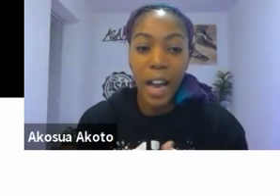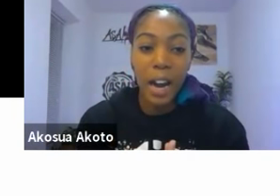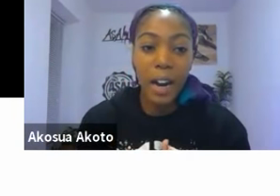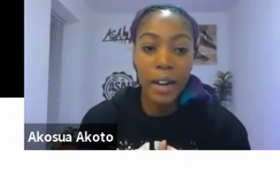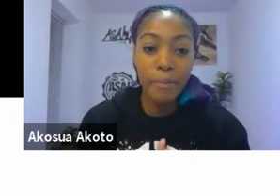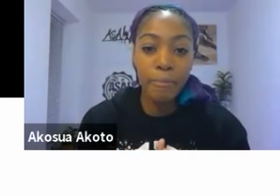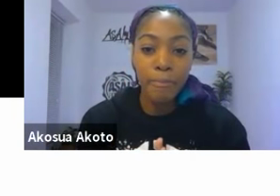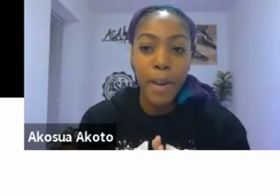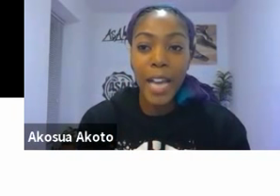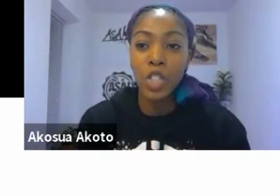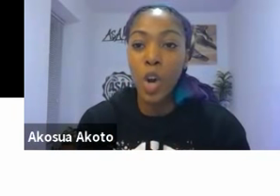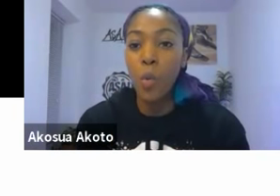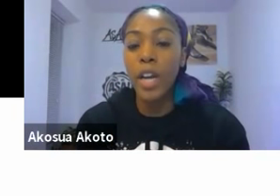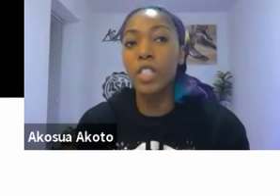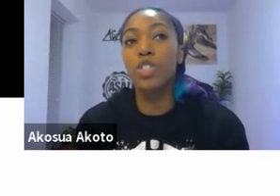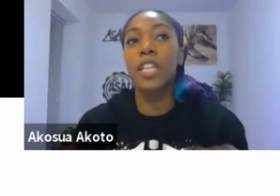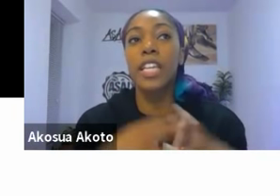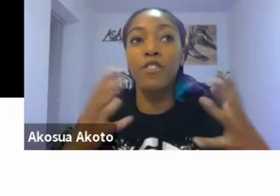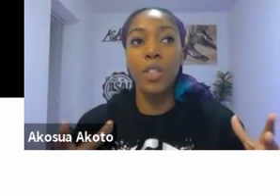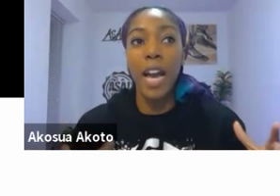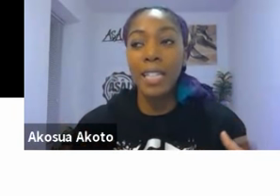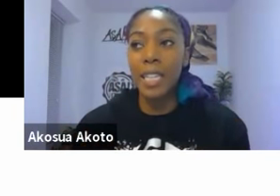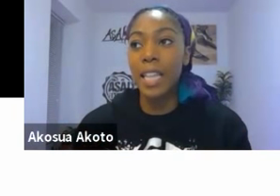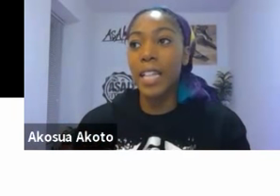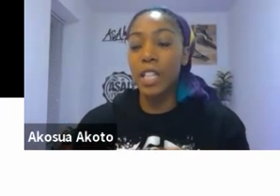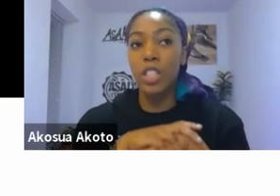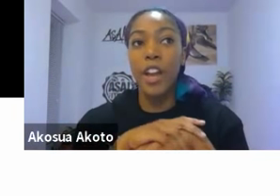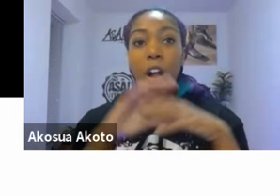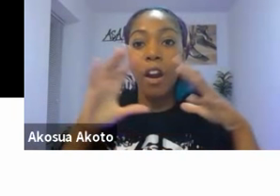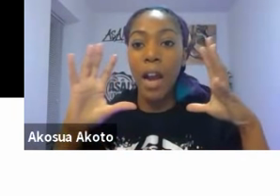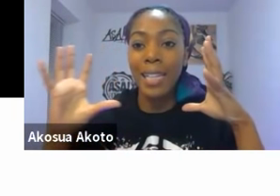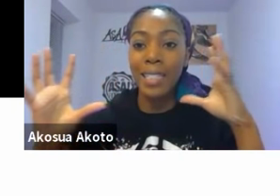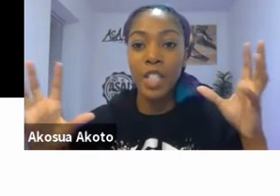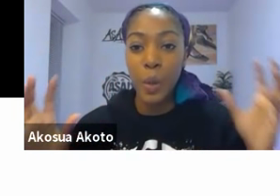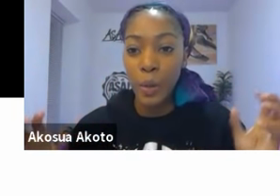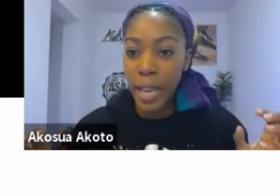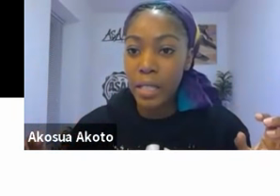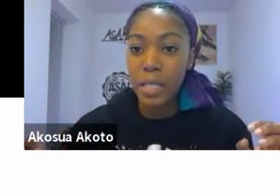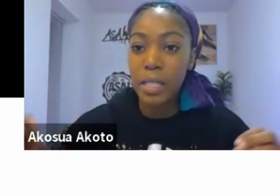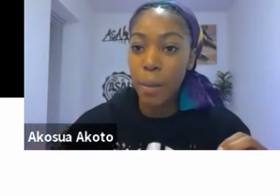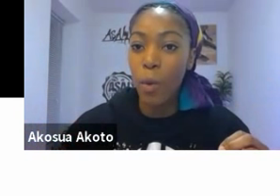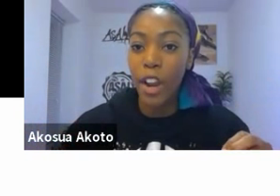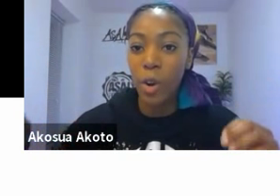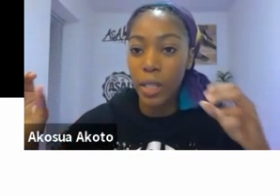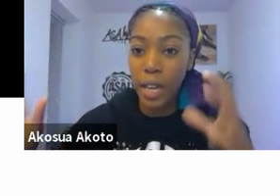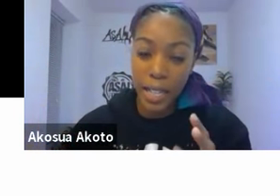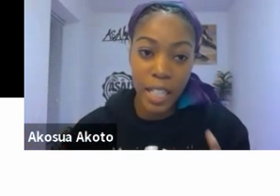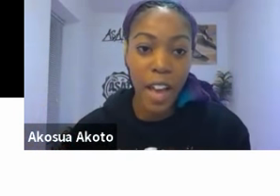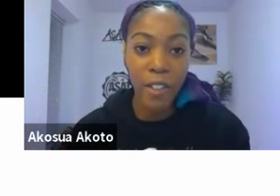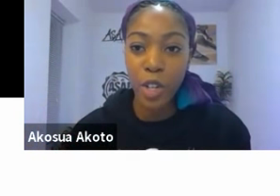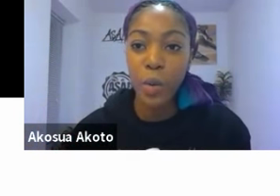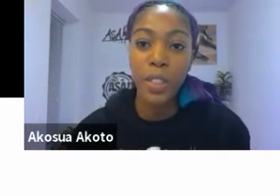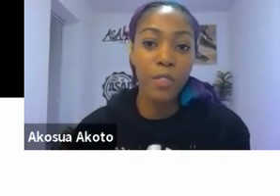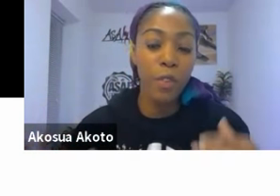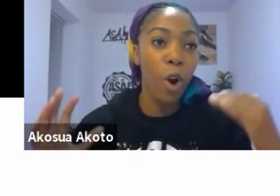okay? I don't want to give you the idea that there are identical dances somewhere on the continent